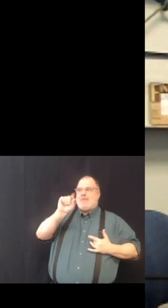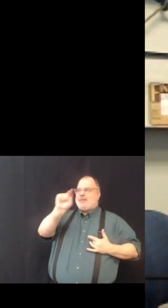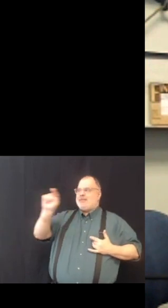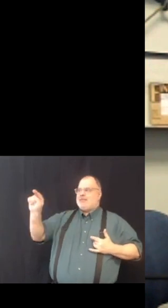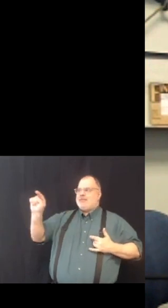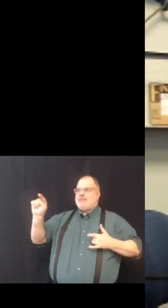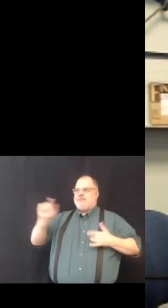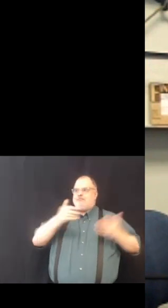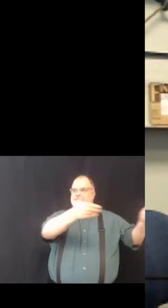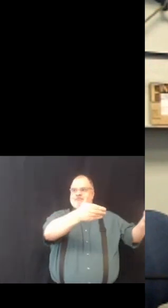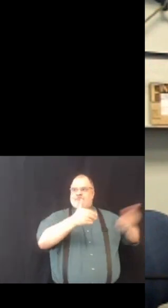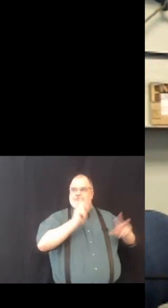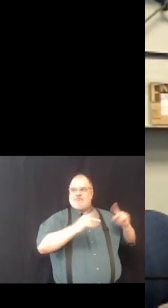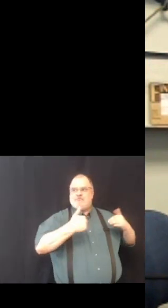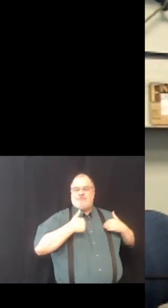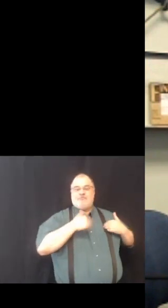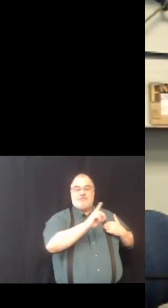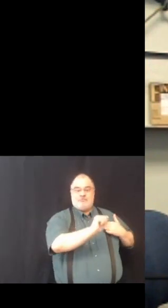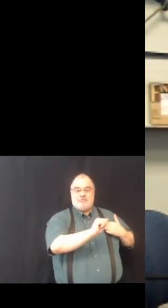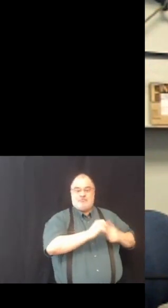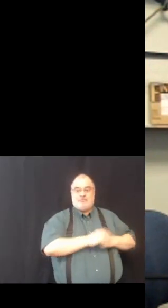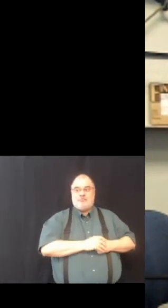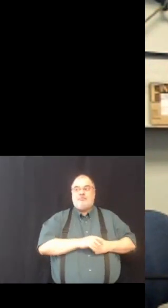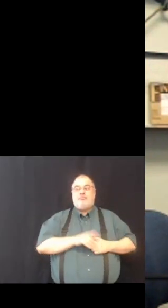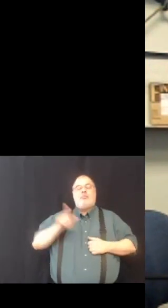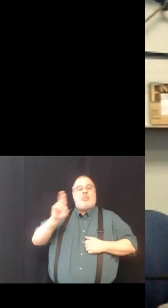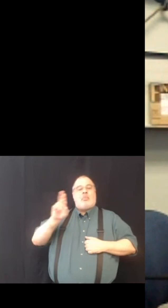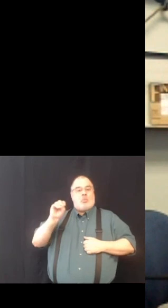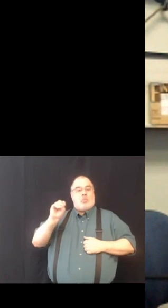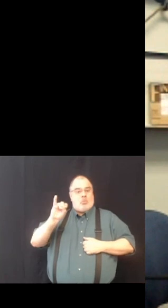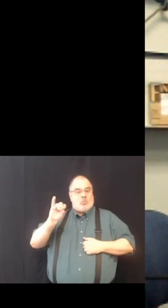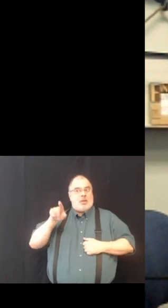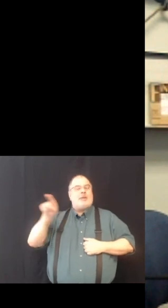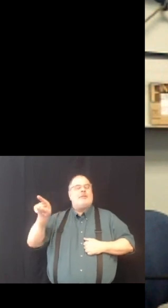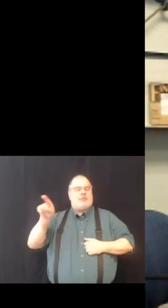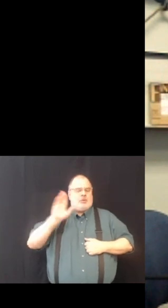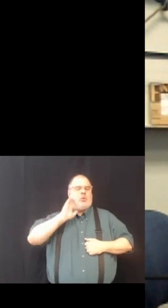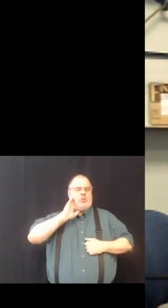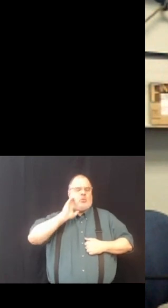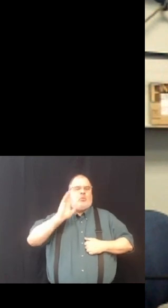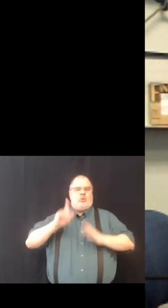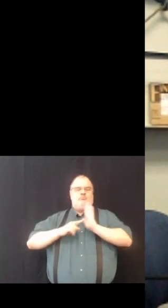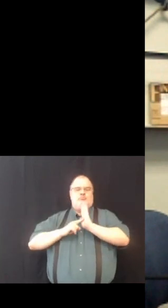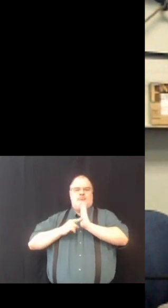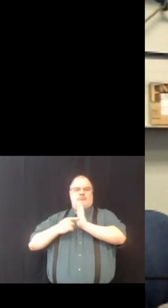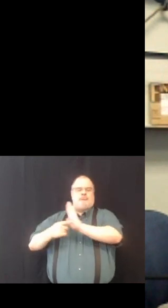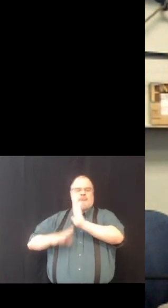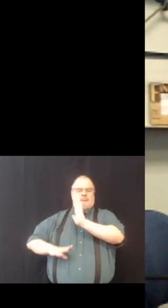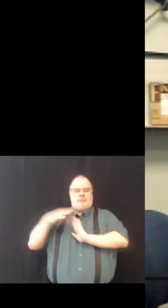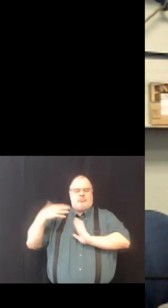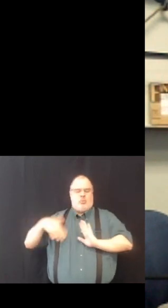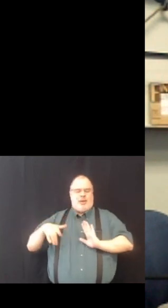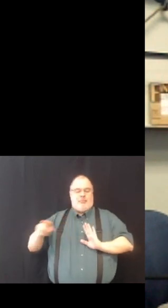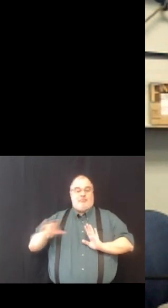disabilities into their workforce. The return on investment is what people with disabilities deliver. The success we have had in Florida